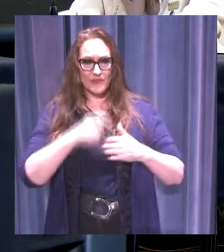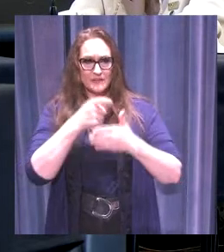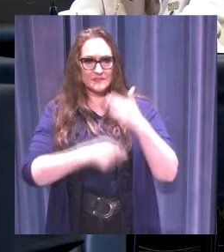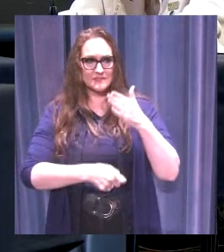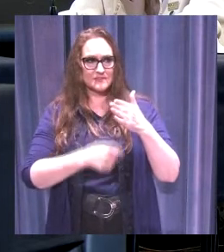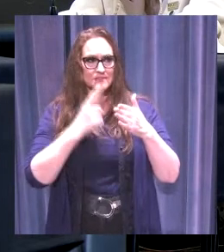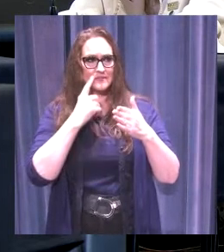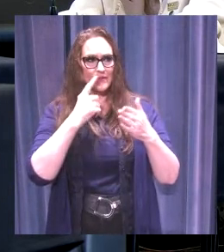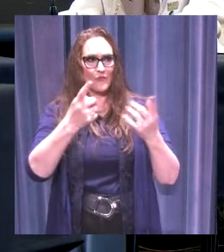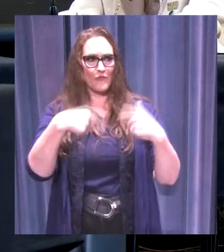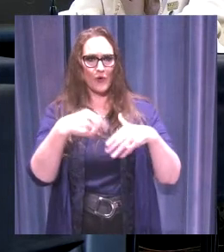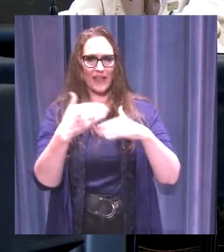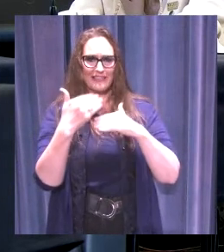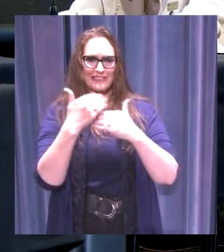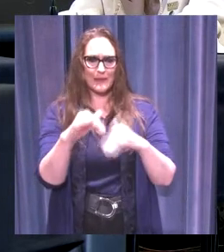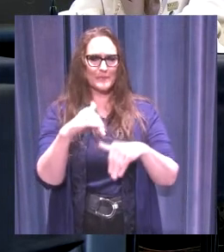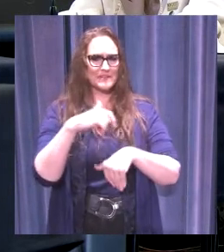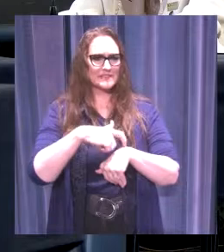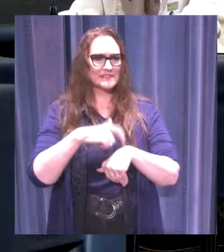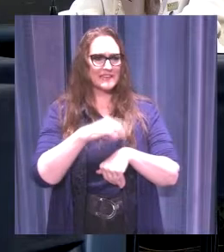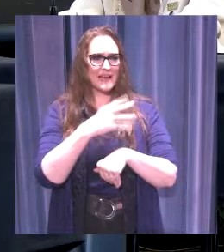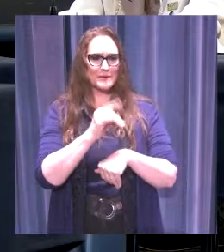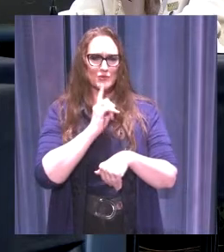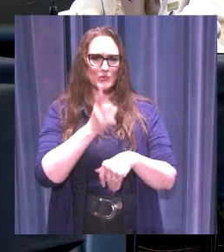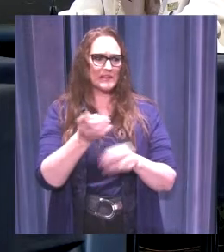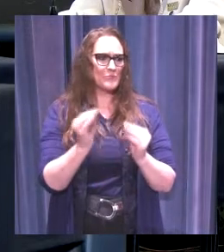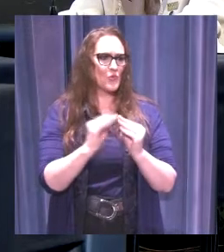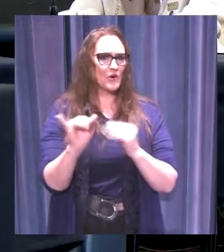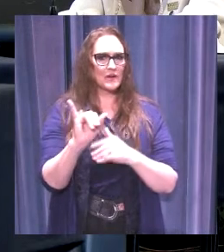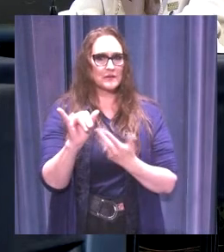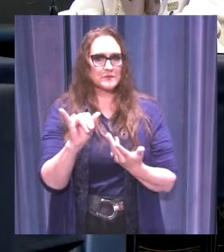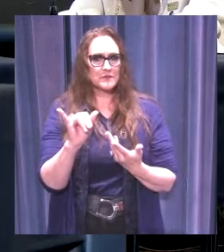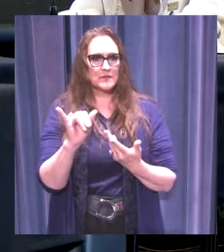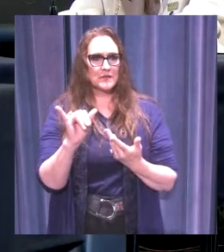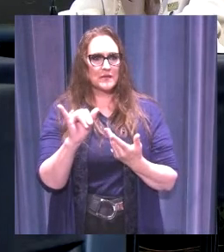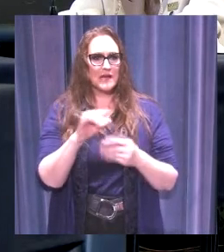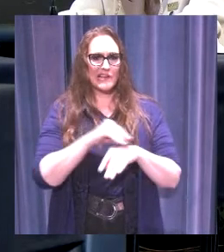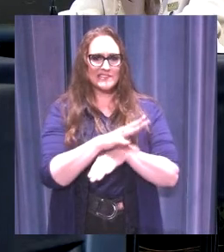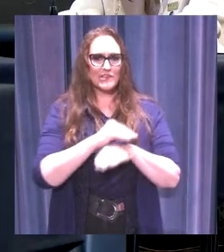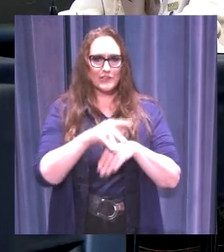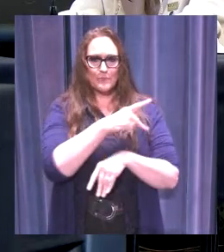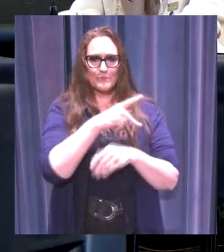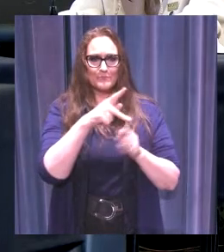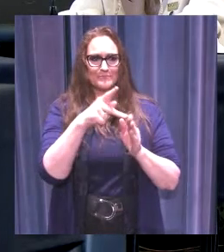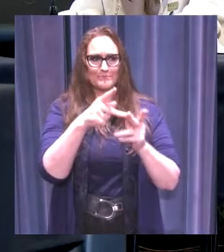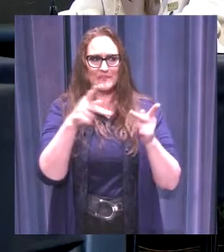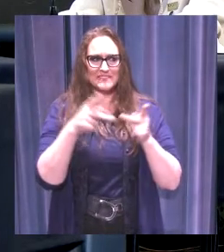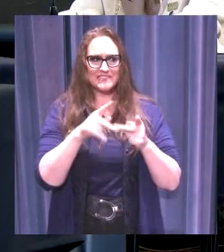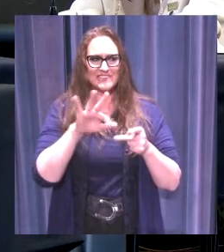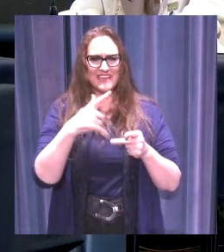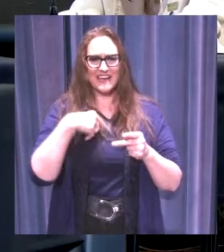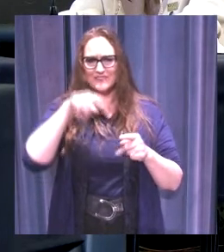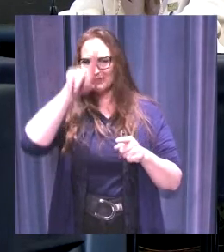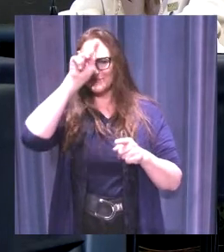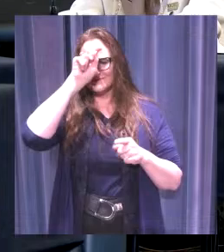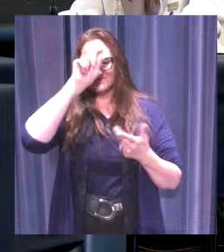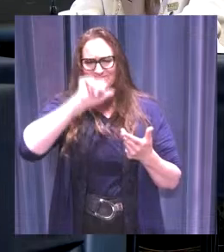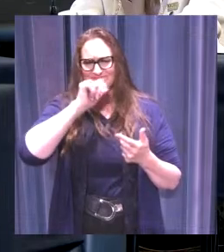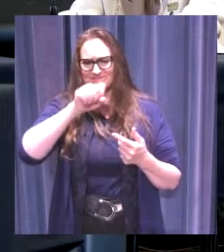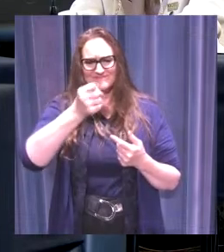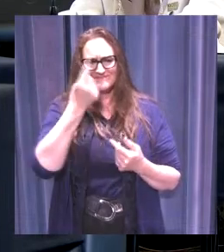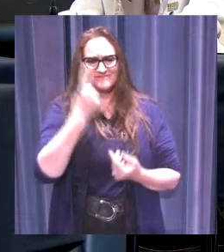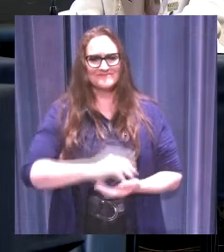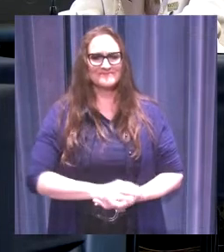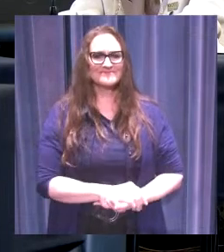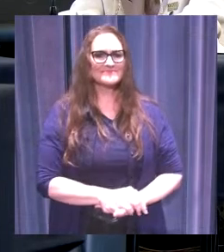come for a limited term engagement, which is really more like a consulting position, it's just kind of boggles my mind.